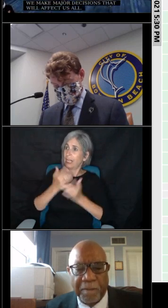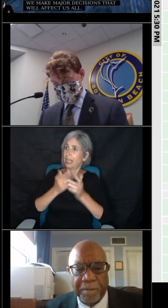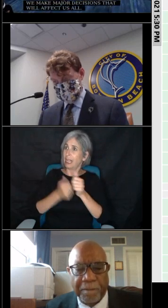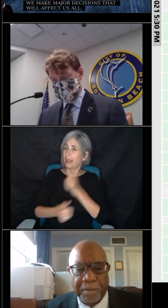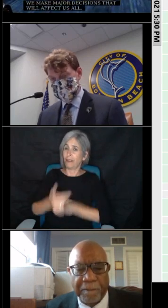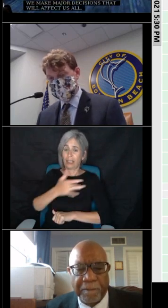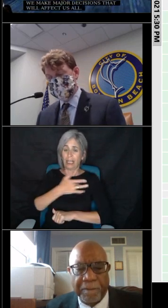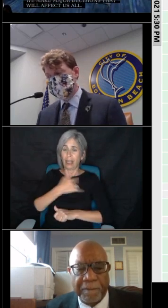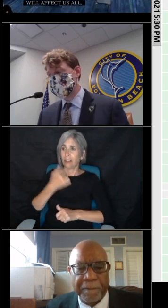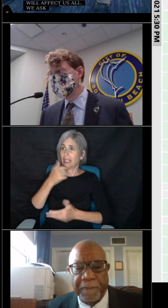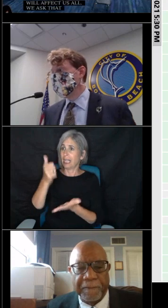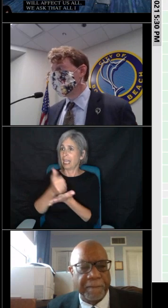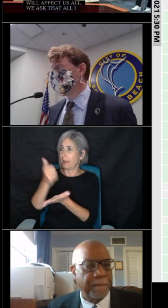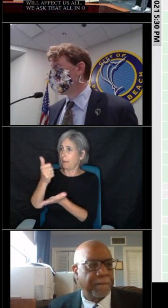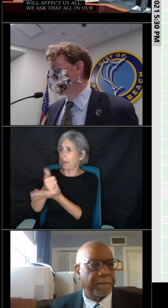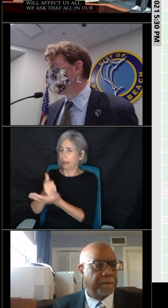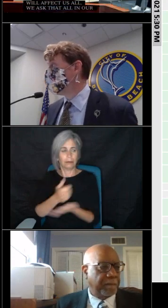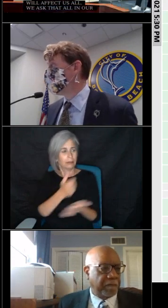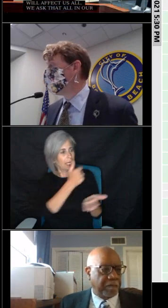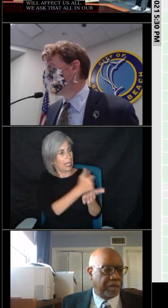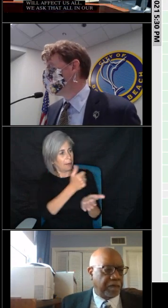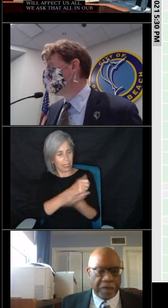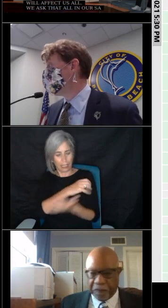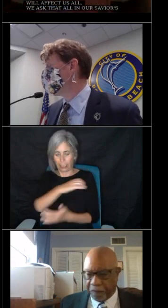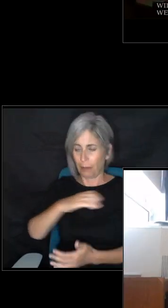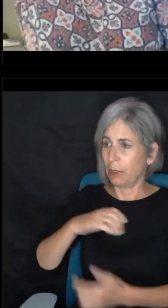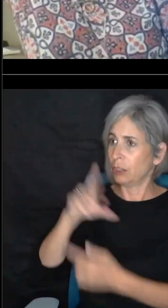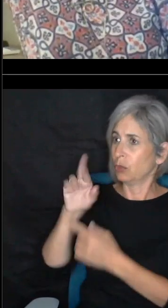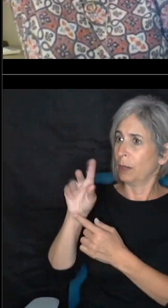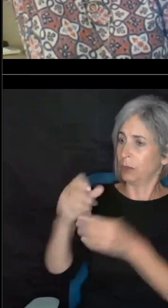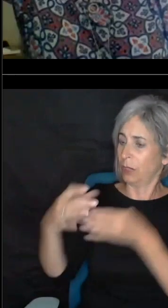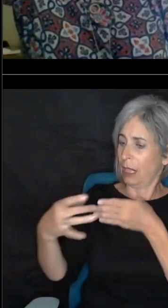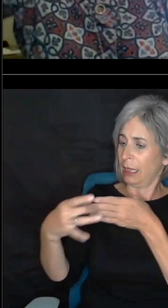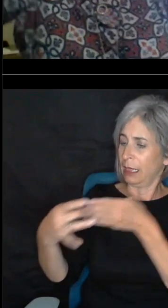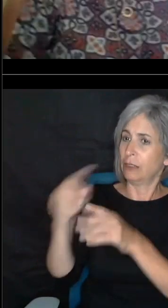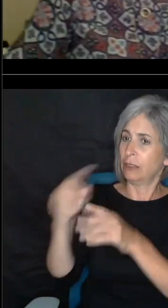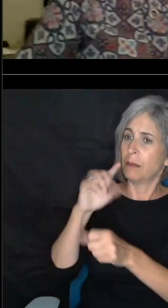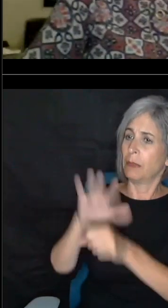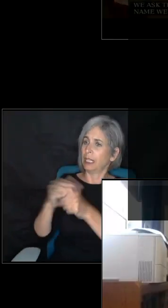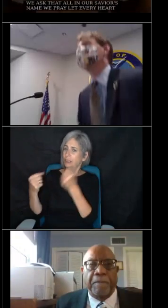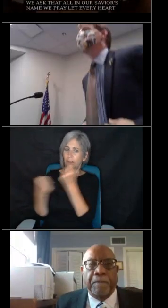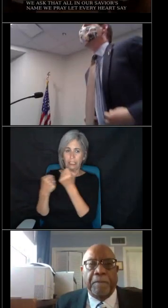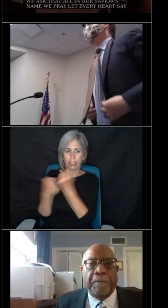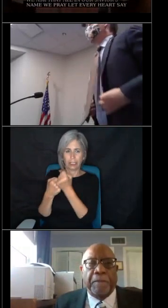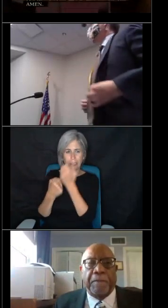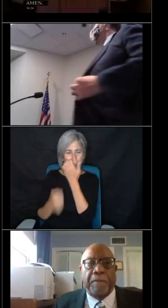amen. Amen. Commissioner Romulus, would you please lead us in the Pledge of Allegiance?